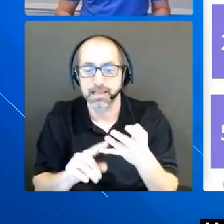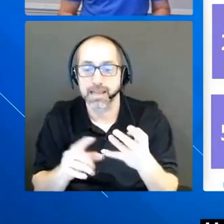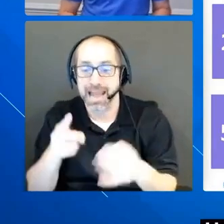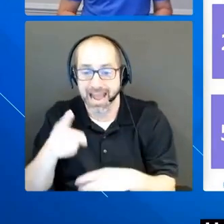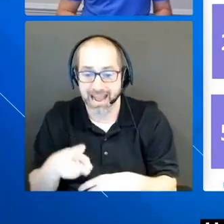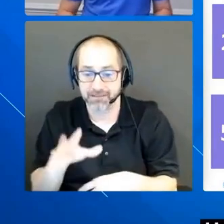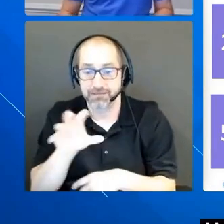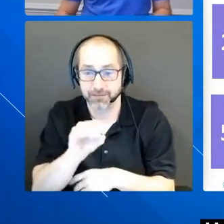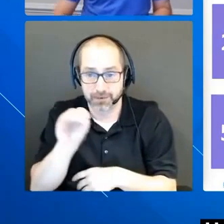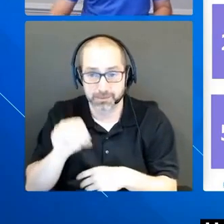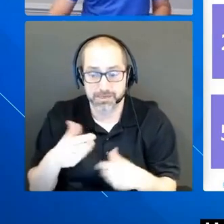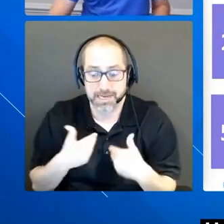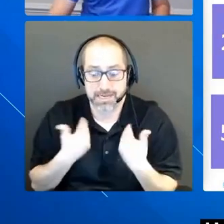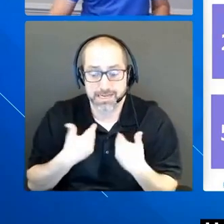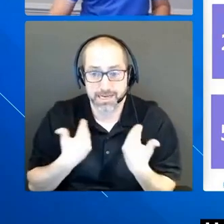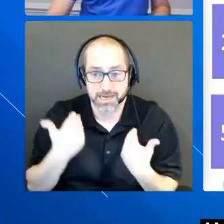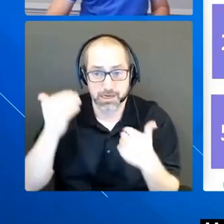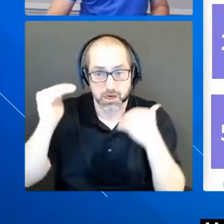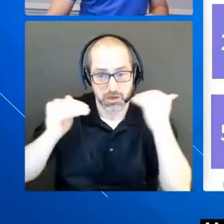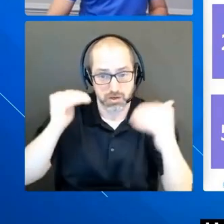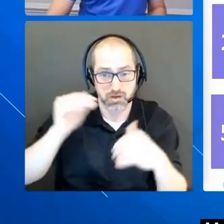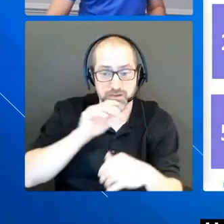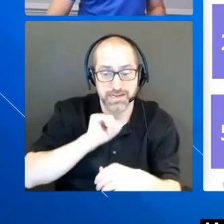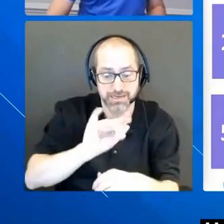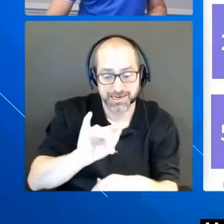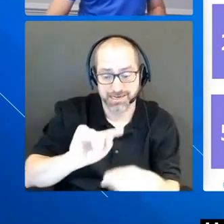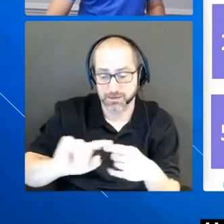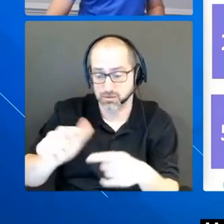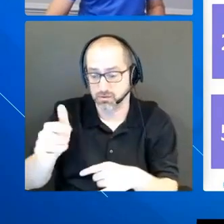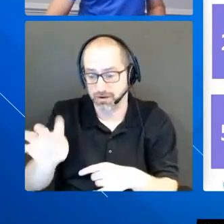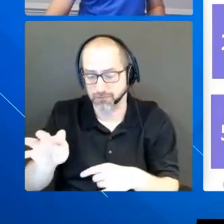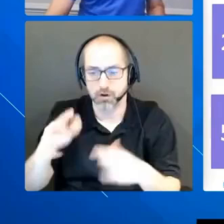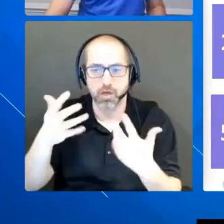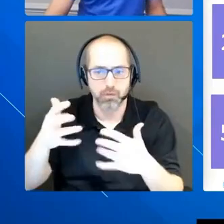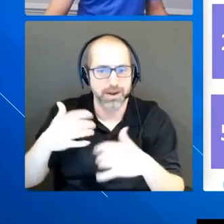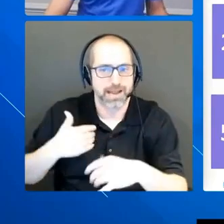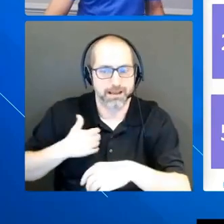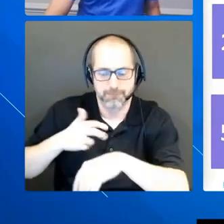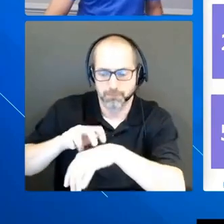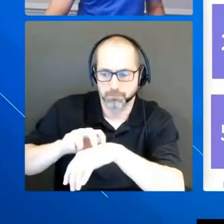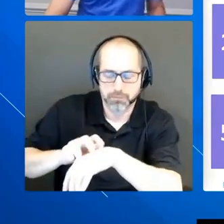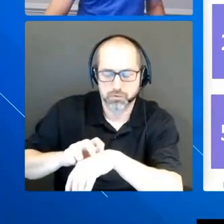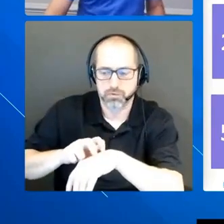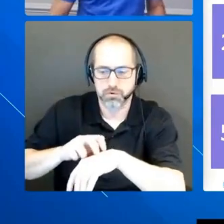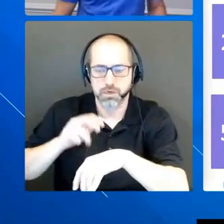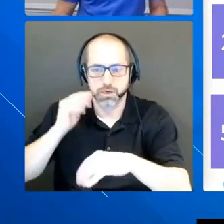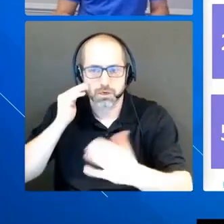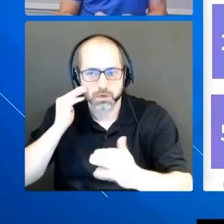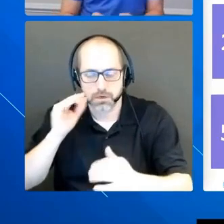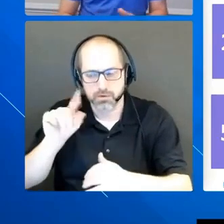50% of young adults aged 18 to 24 have reported anxiety and depression symptoms in 2023.